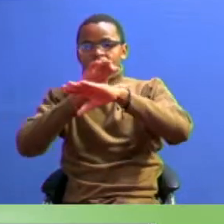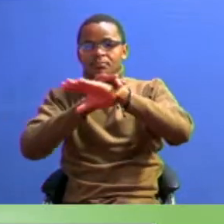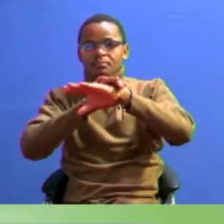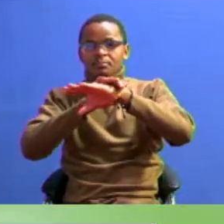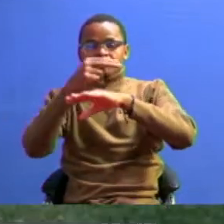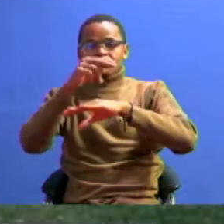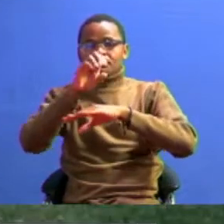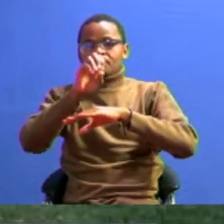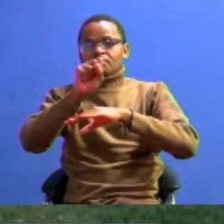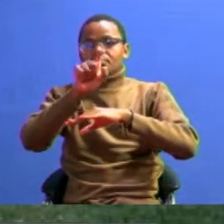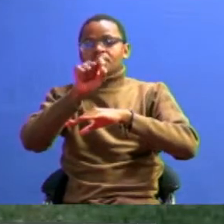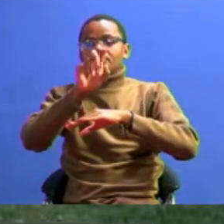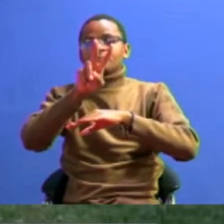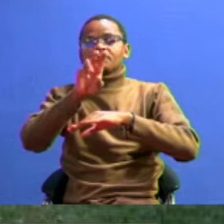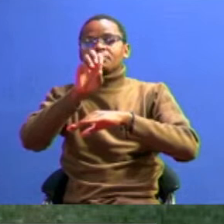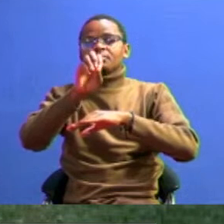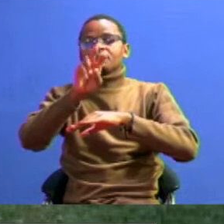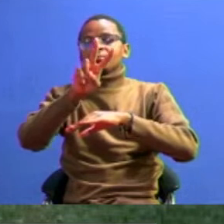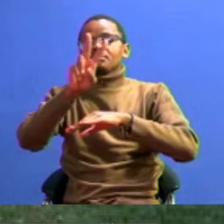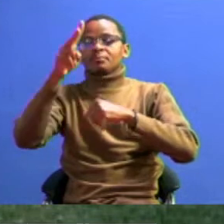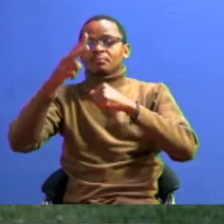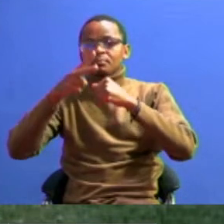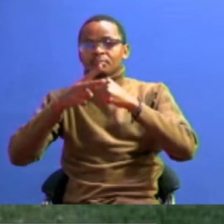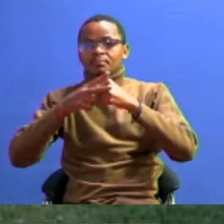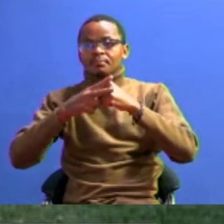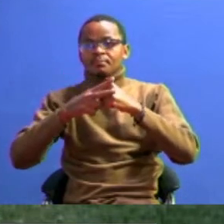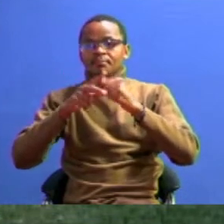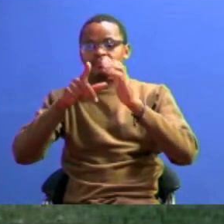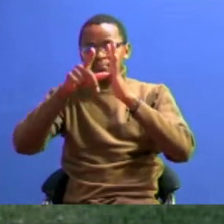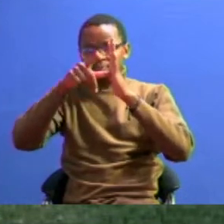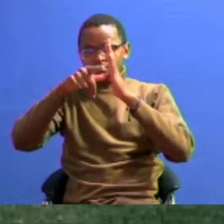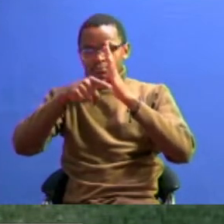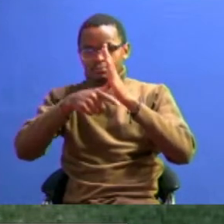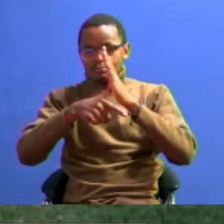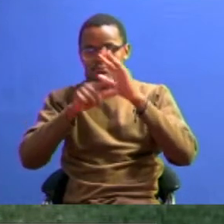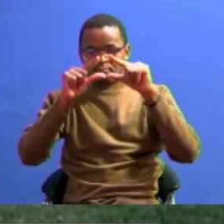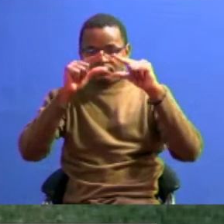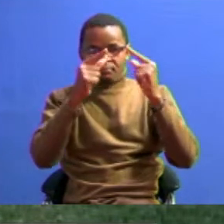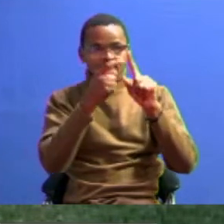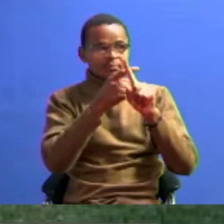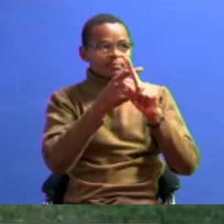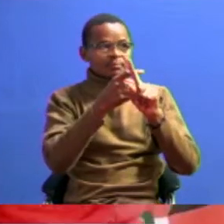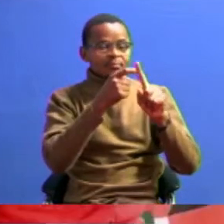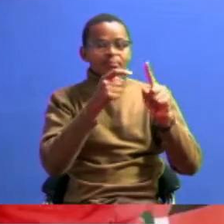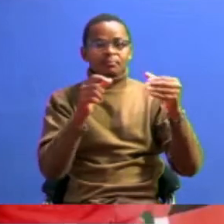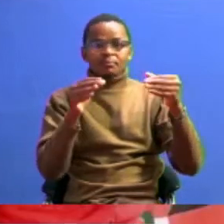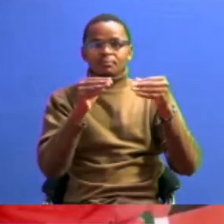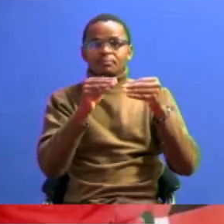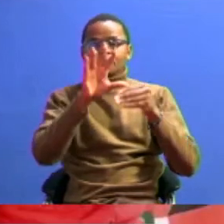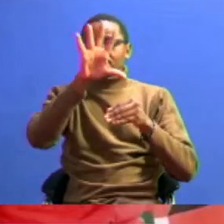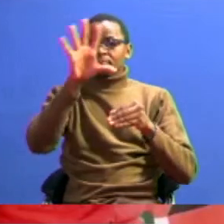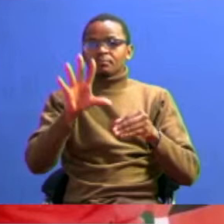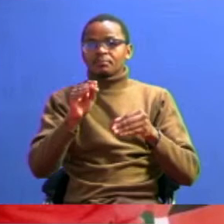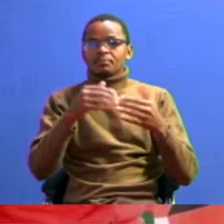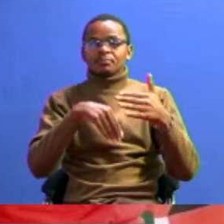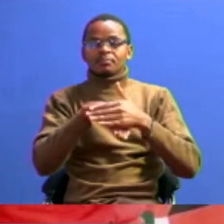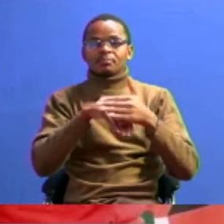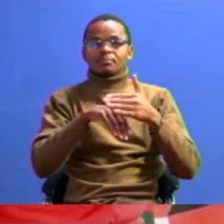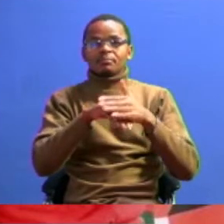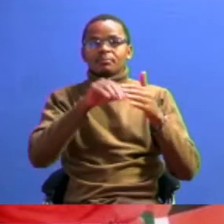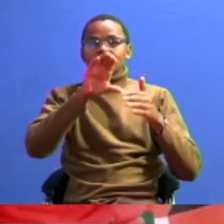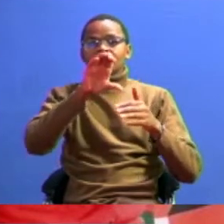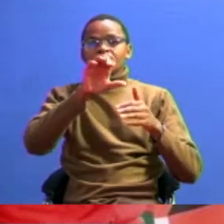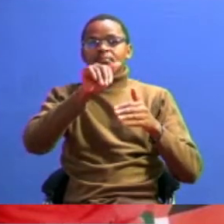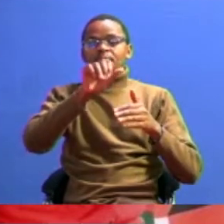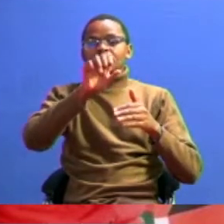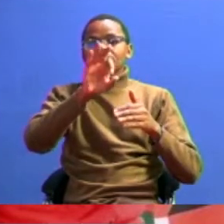host the 2027 Africa Cup of Nations. Later in the year, a group from the Confederation of African Football, CAF,